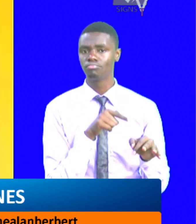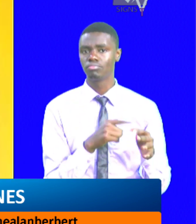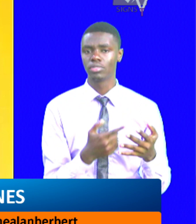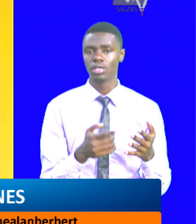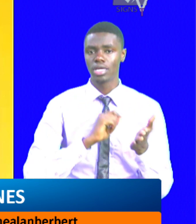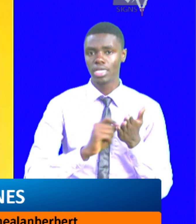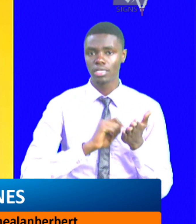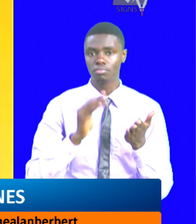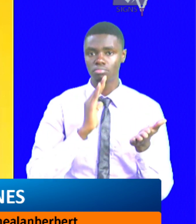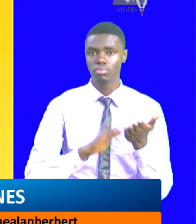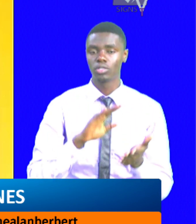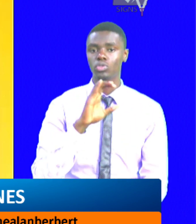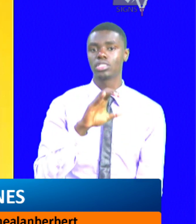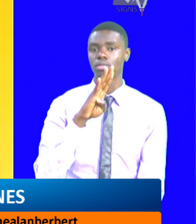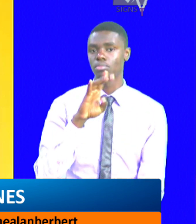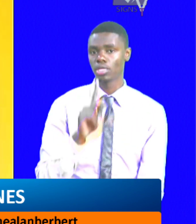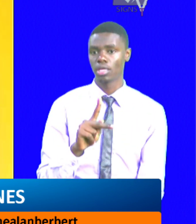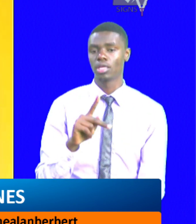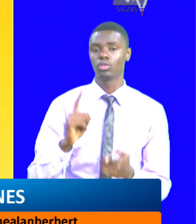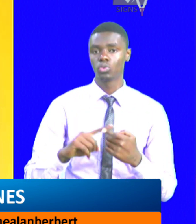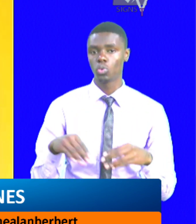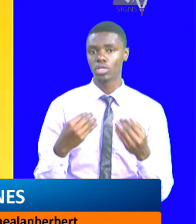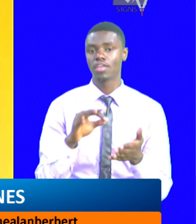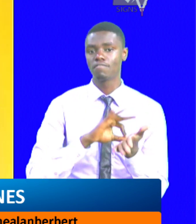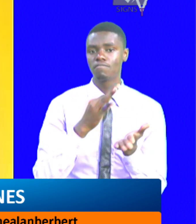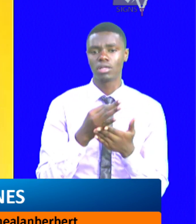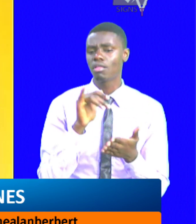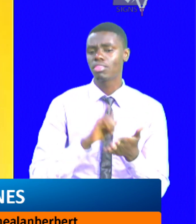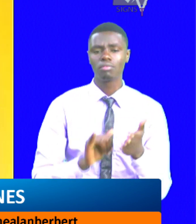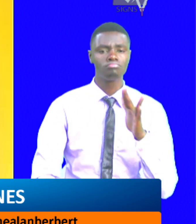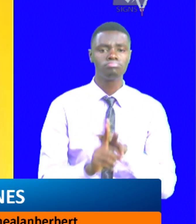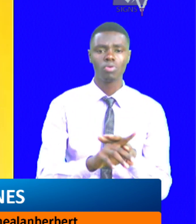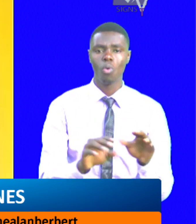letter to CBK to release funds should not arise.